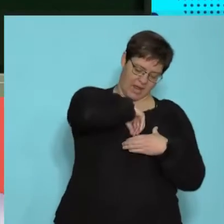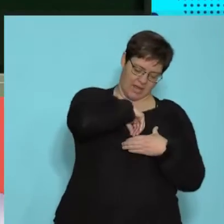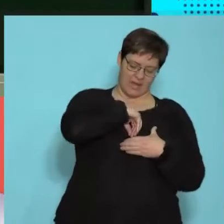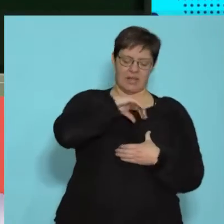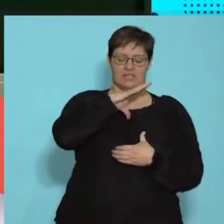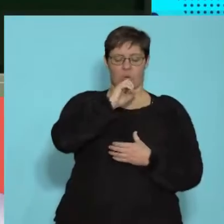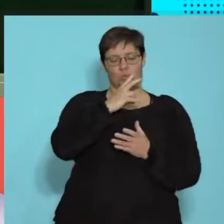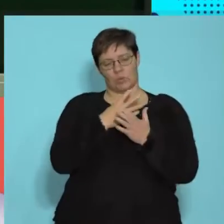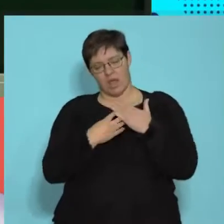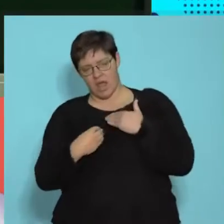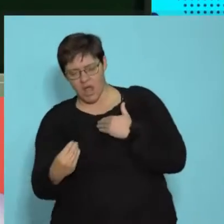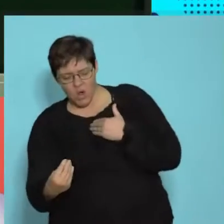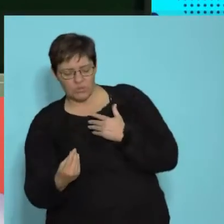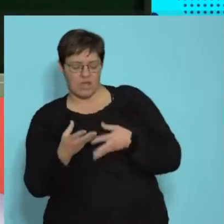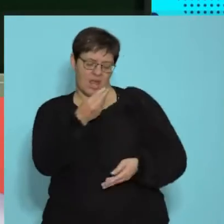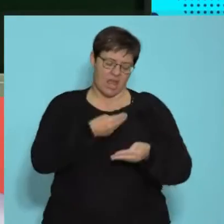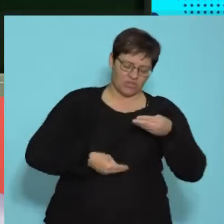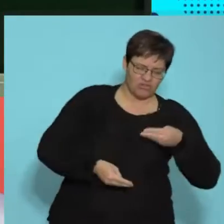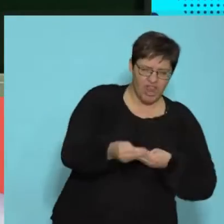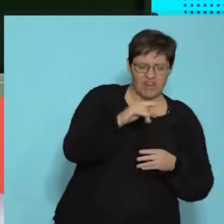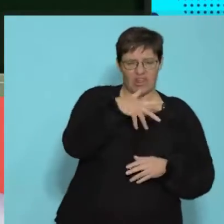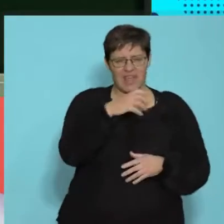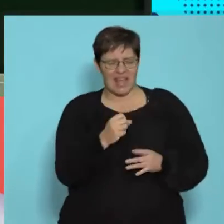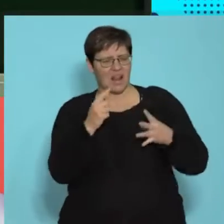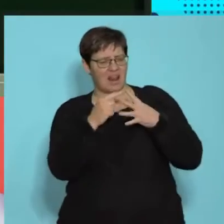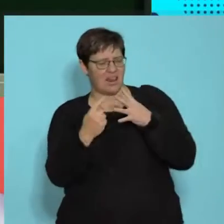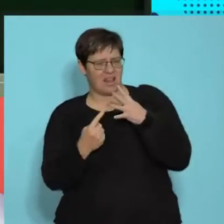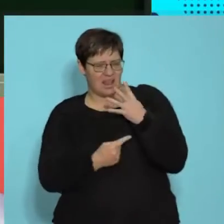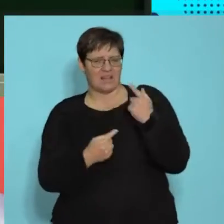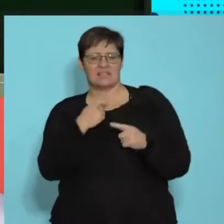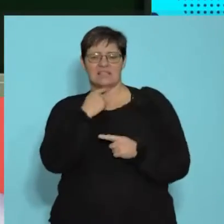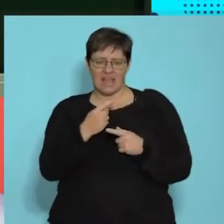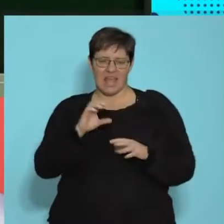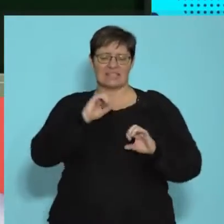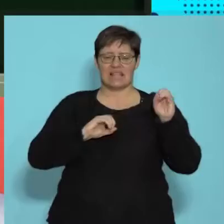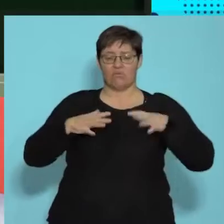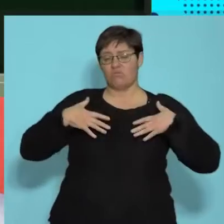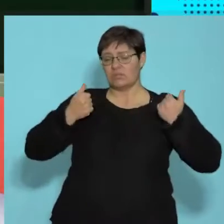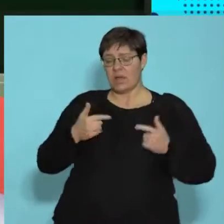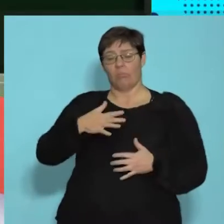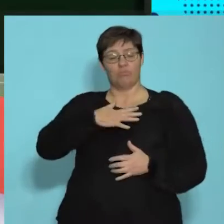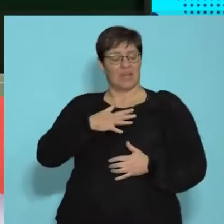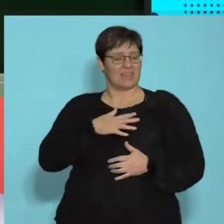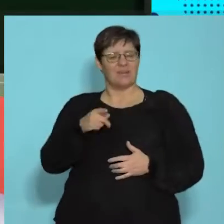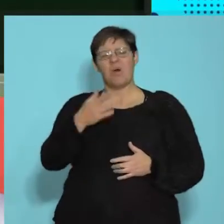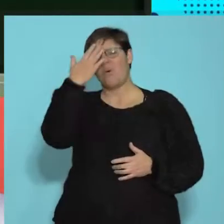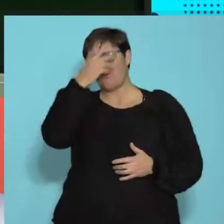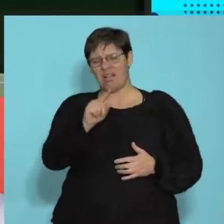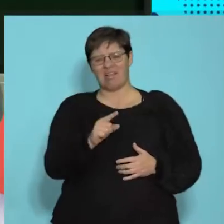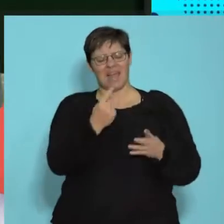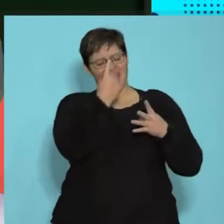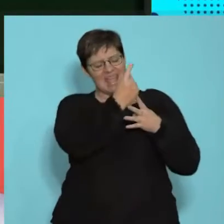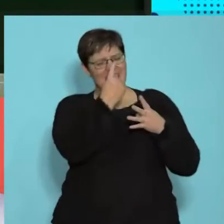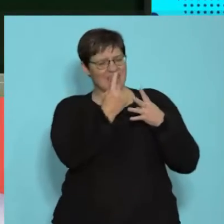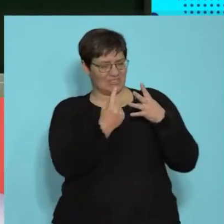dioxide in, right, how everything happens, the gaseous exchange. We sometimes even say cellular respiration is breathing, but we